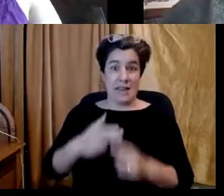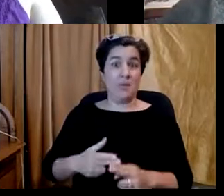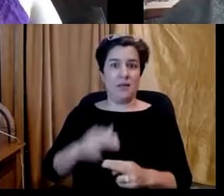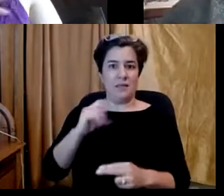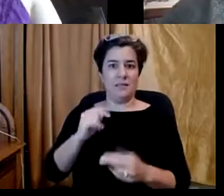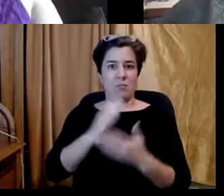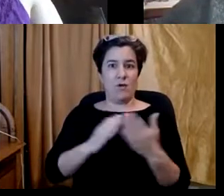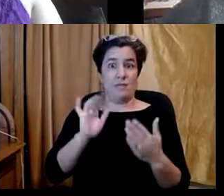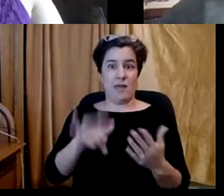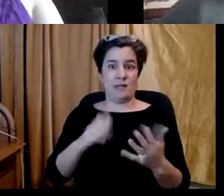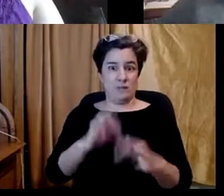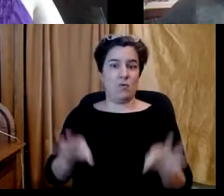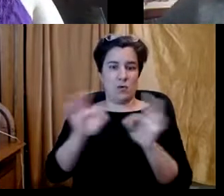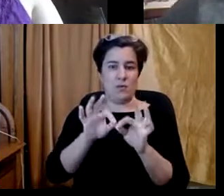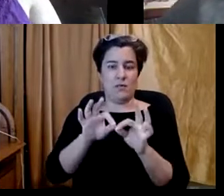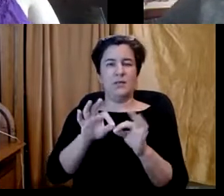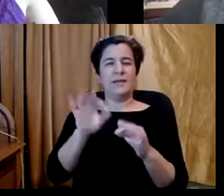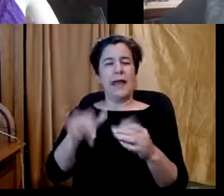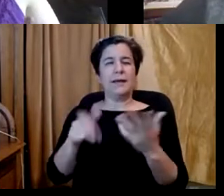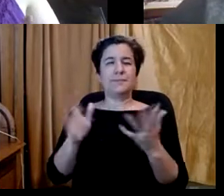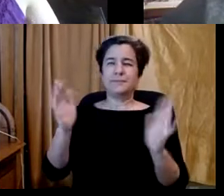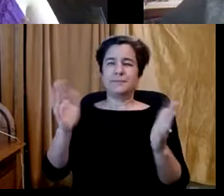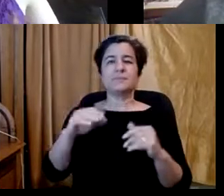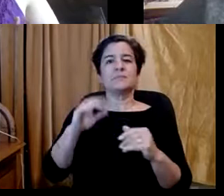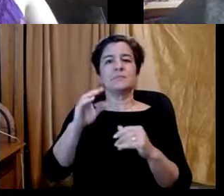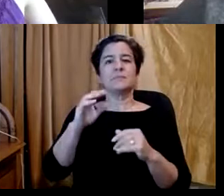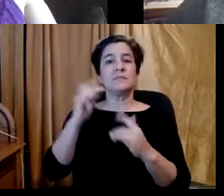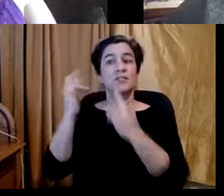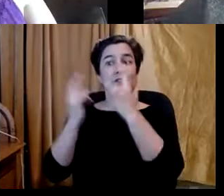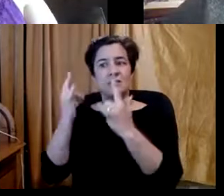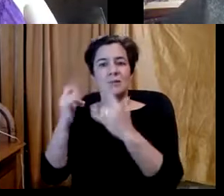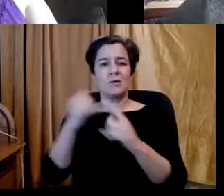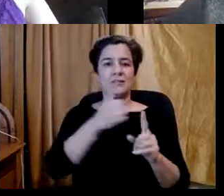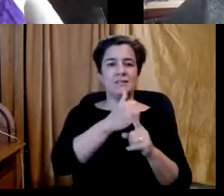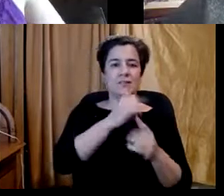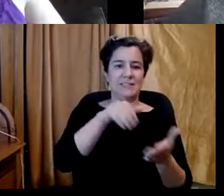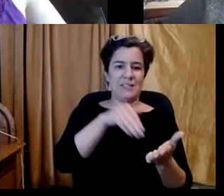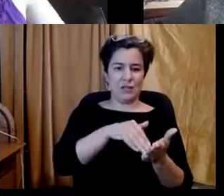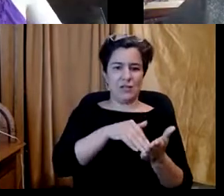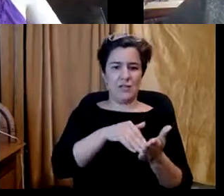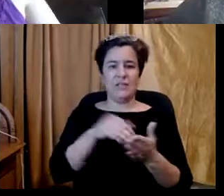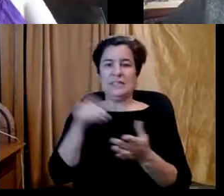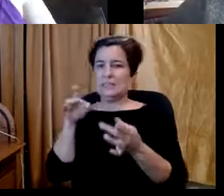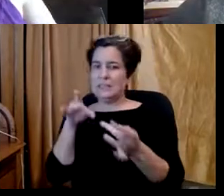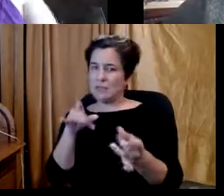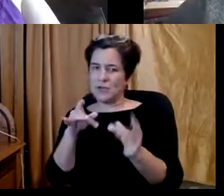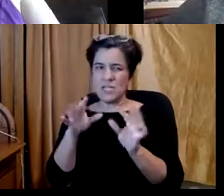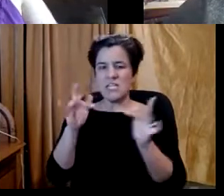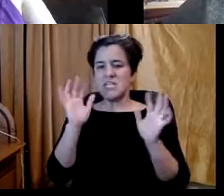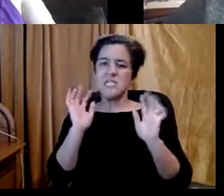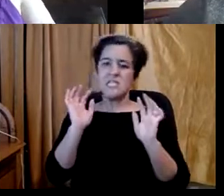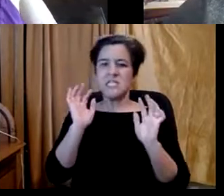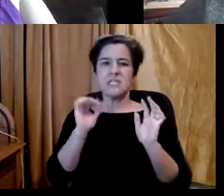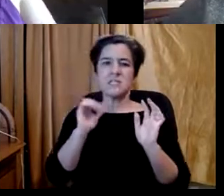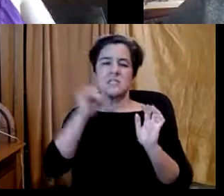slope of when is it narcissism and when is it just someone is self-centered? When is it that they're slippery and manipulative and just unconscious? And so it's